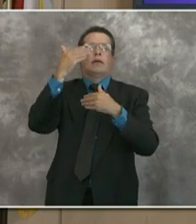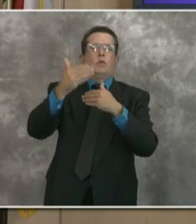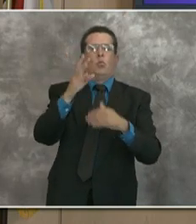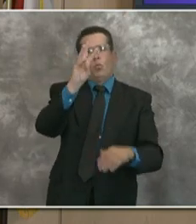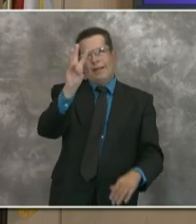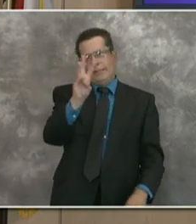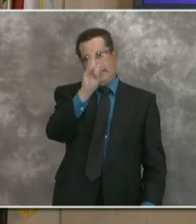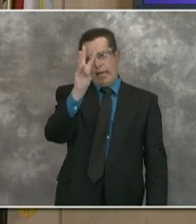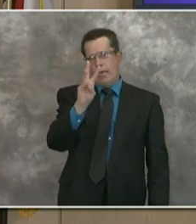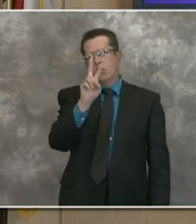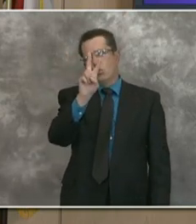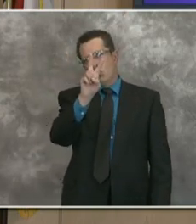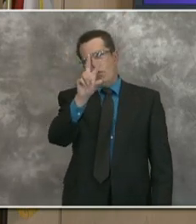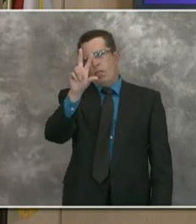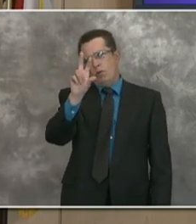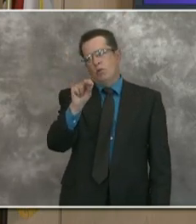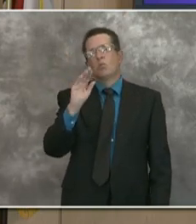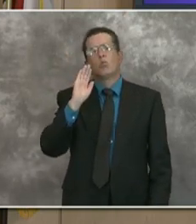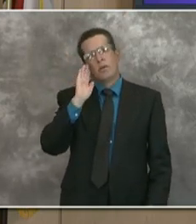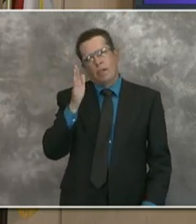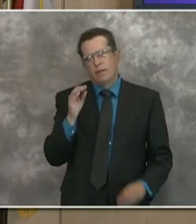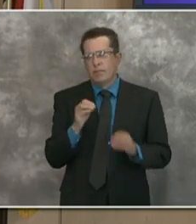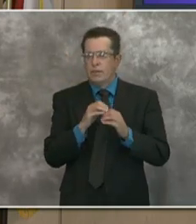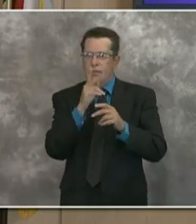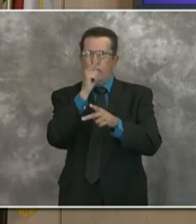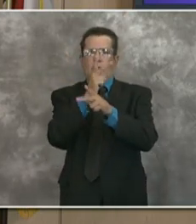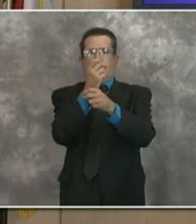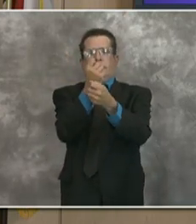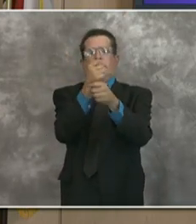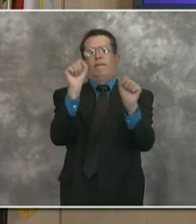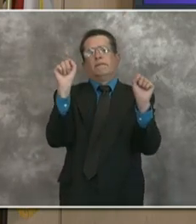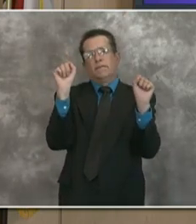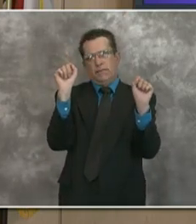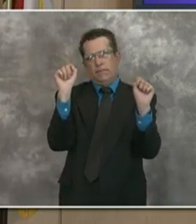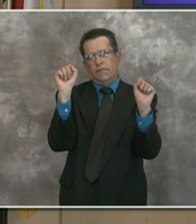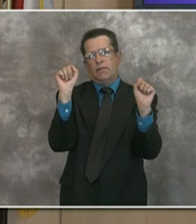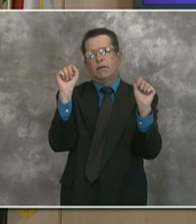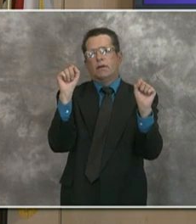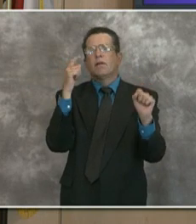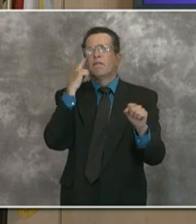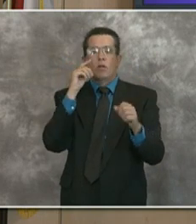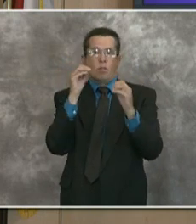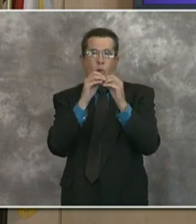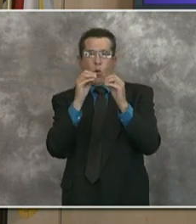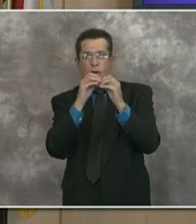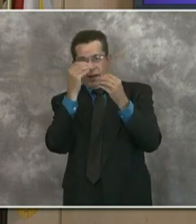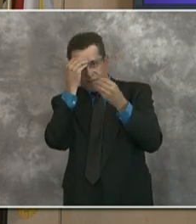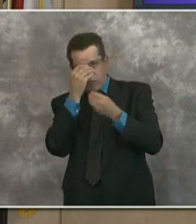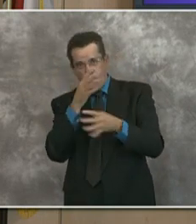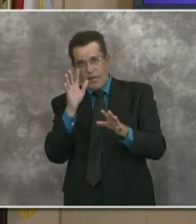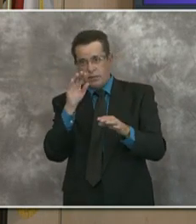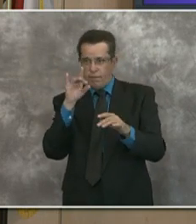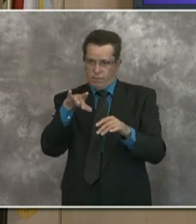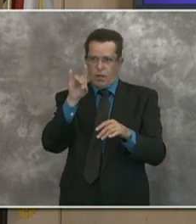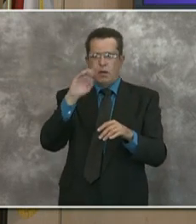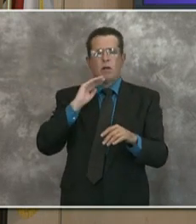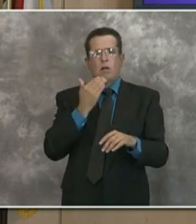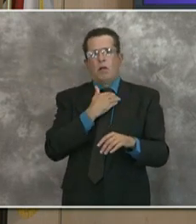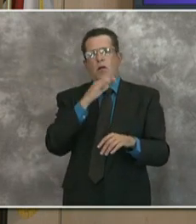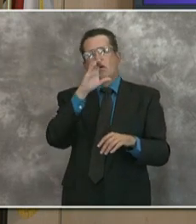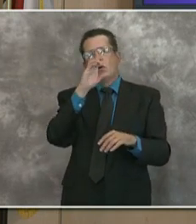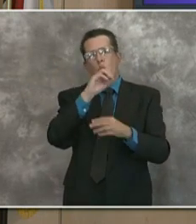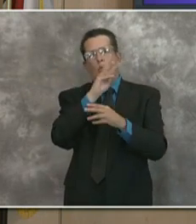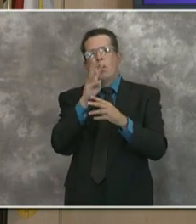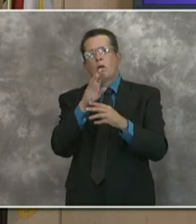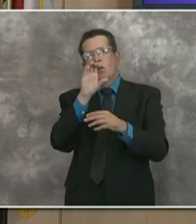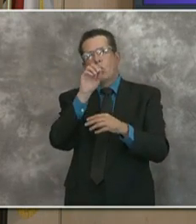Wednesday at 2:30. Until then, please stay safe. For ongoing updates and information, please visit our